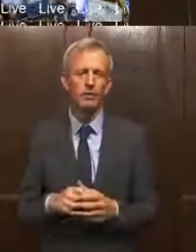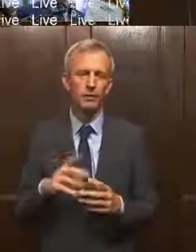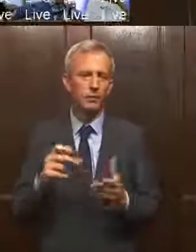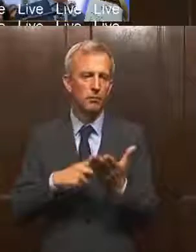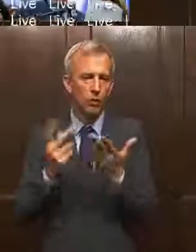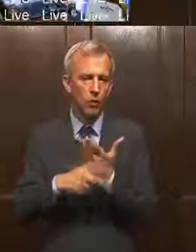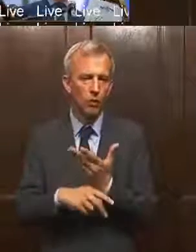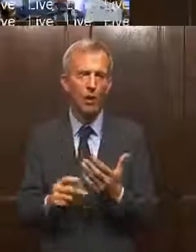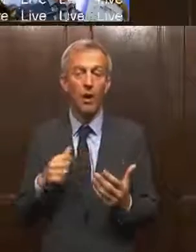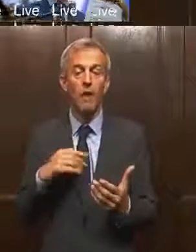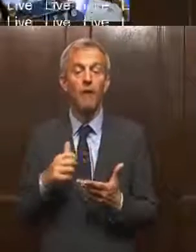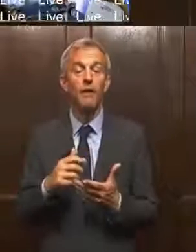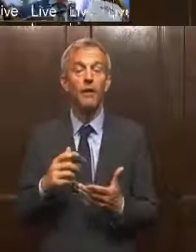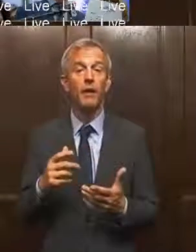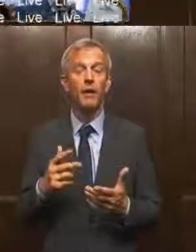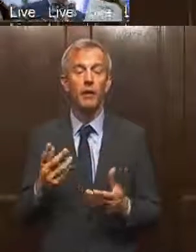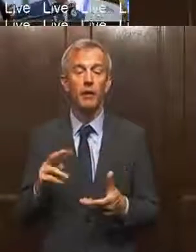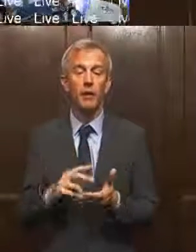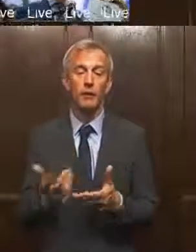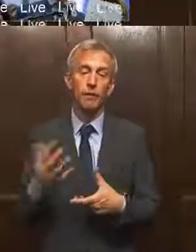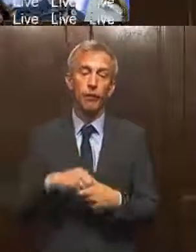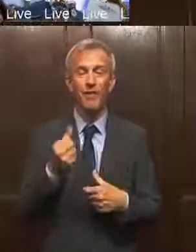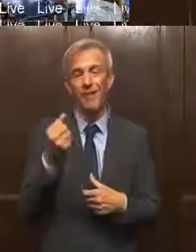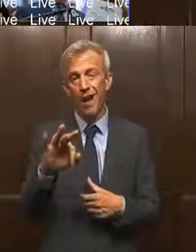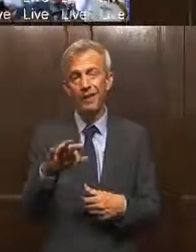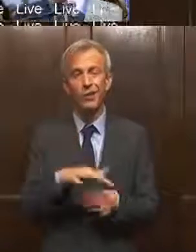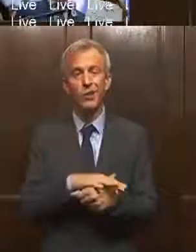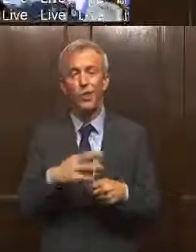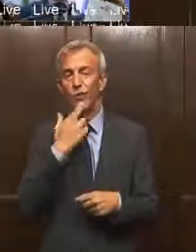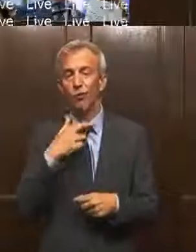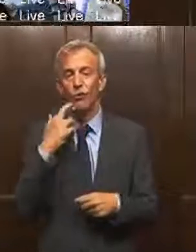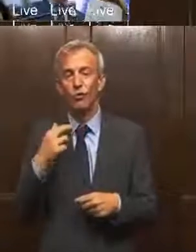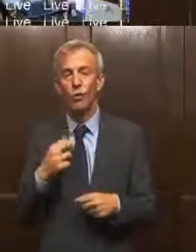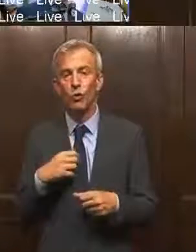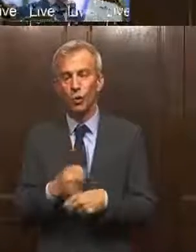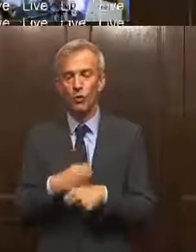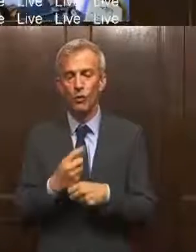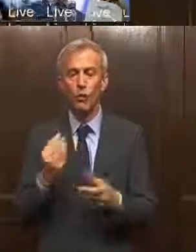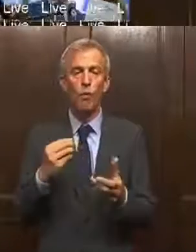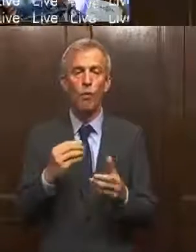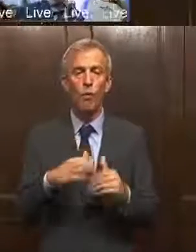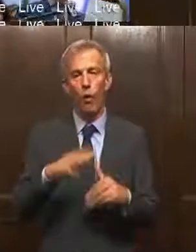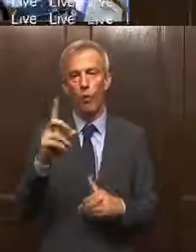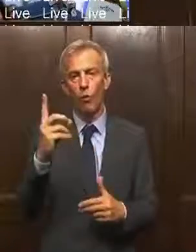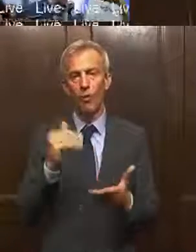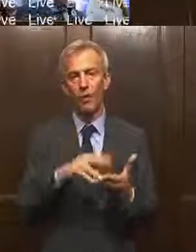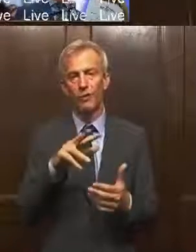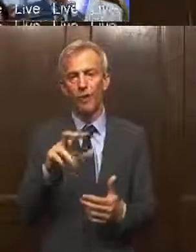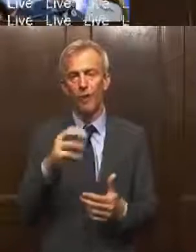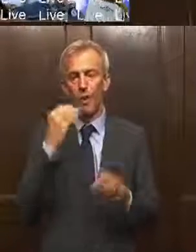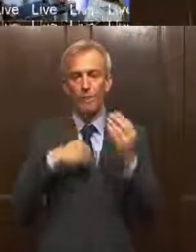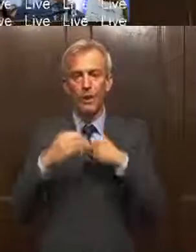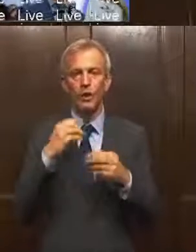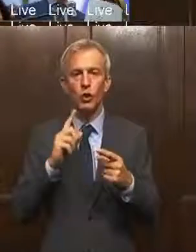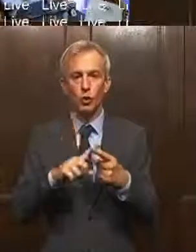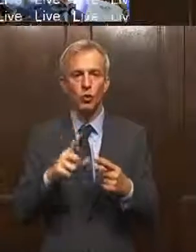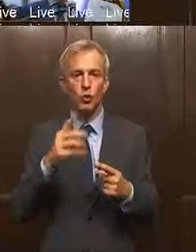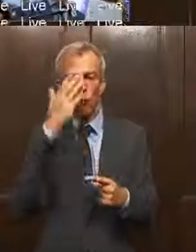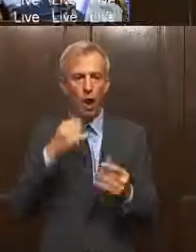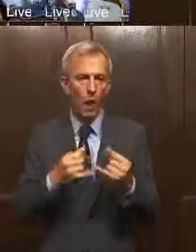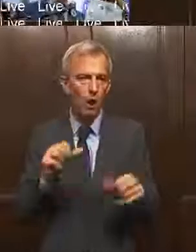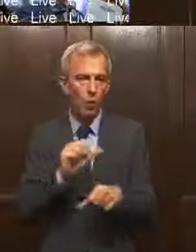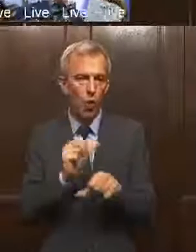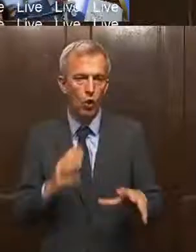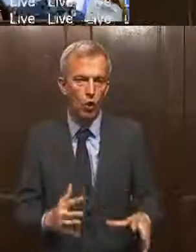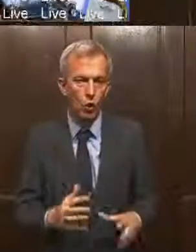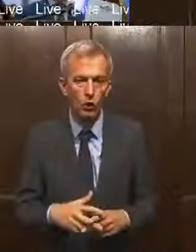19 local restaurants here in LA to prepare and deliver more than 1,300 meals to frontline workers. And